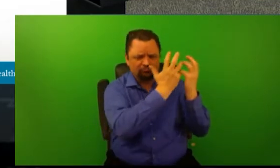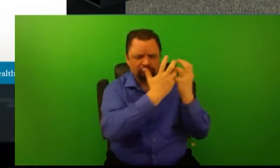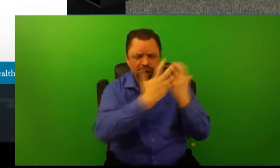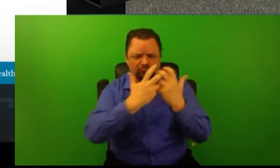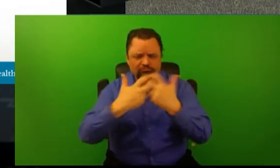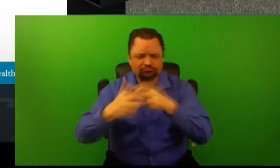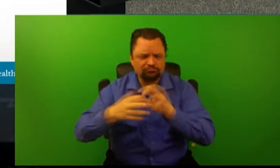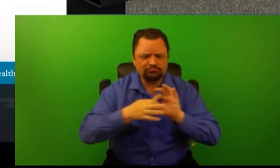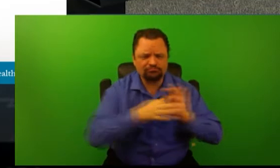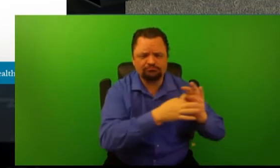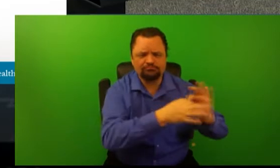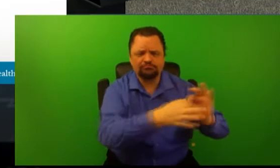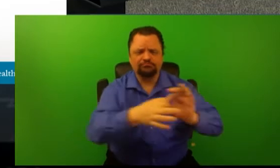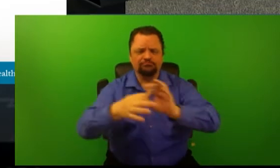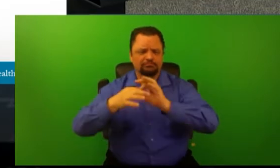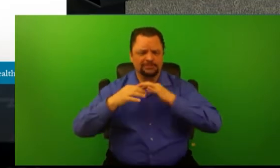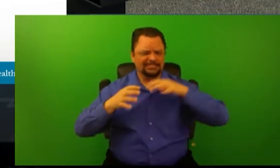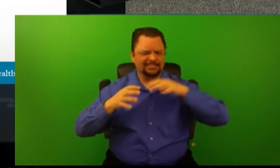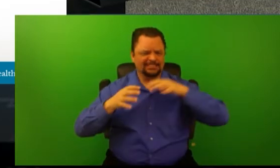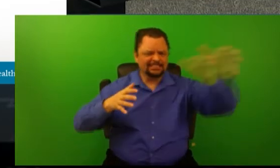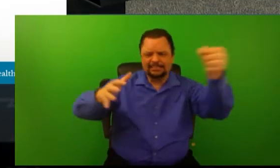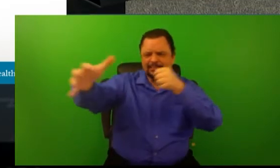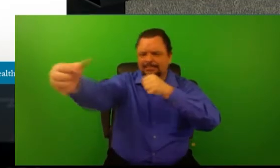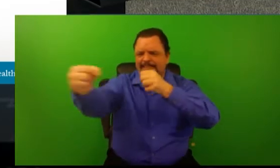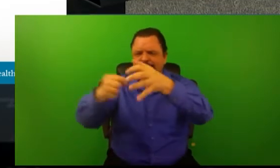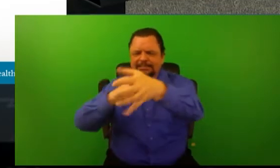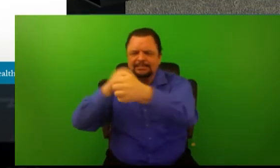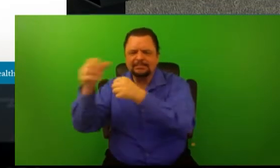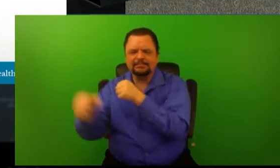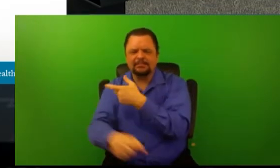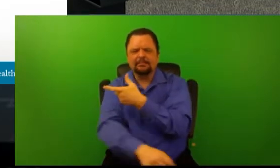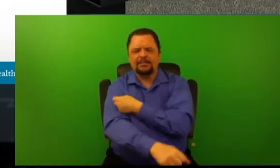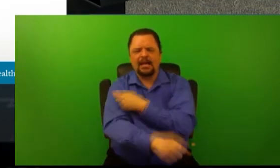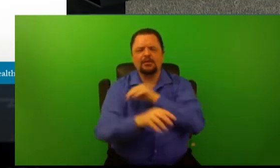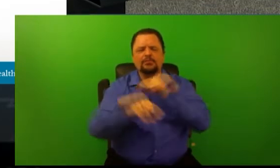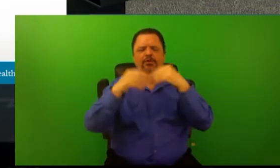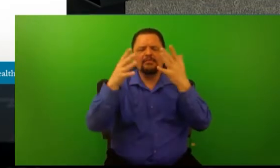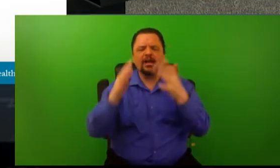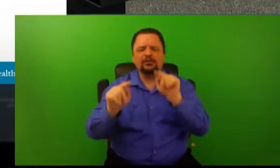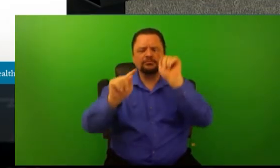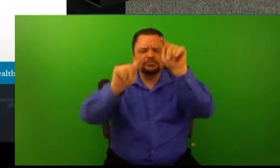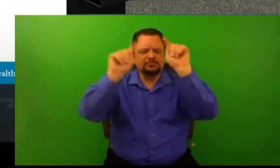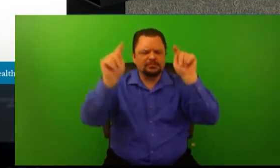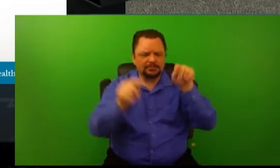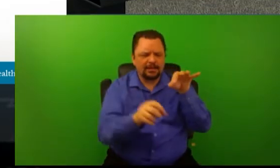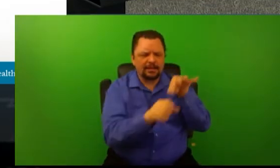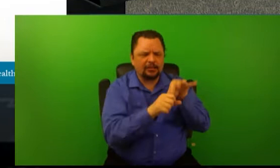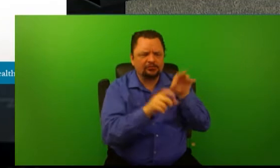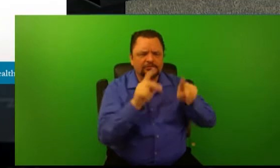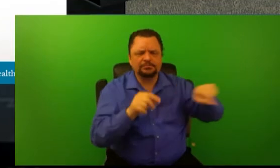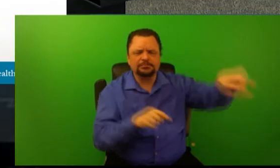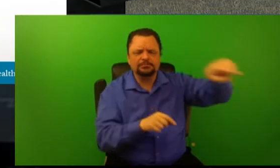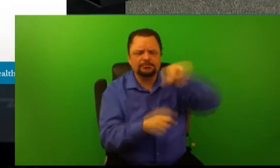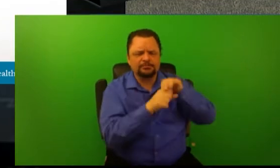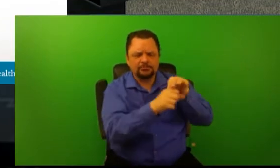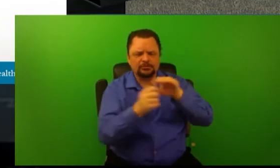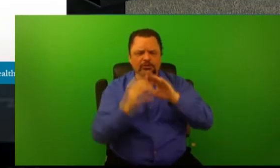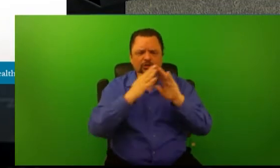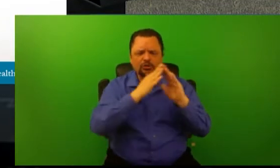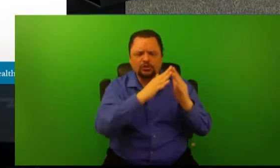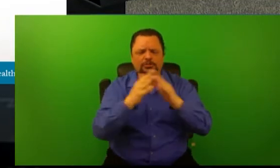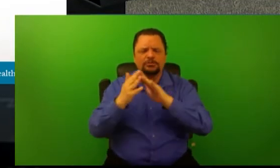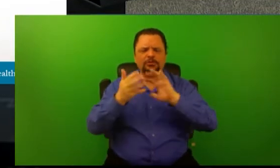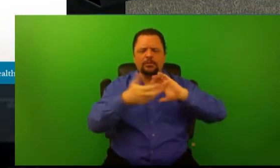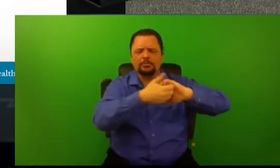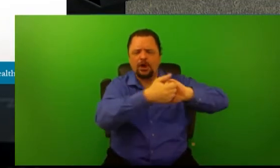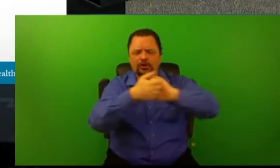consortium where we pull together vaccine providers, elected officials, community partners